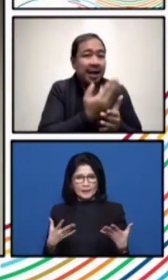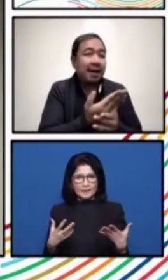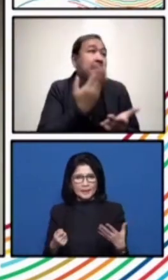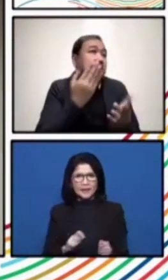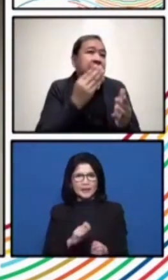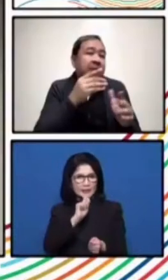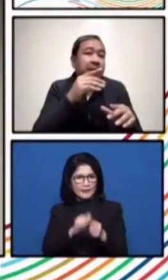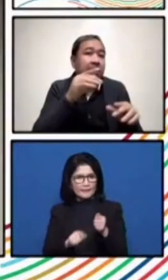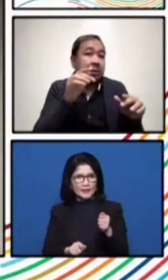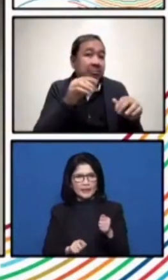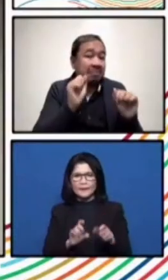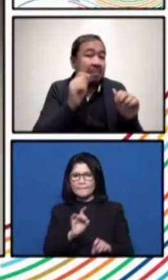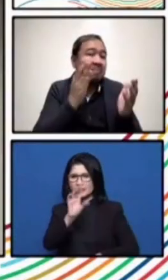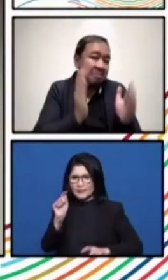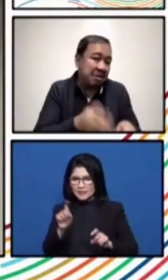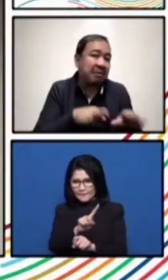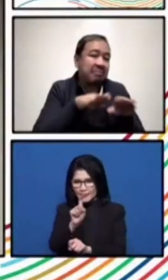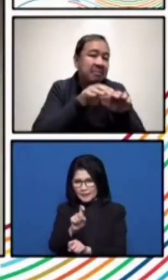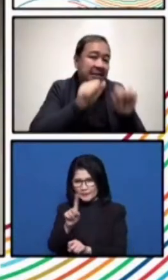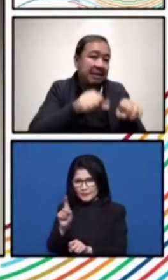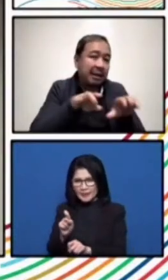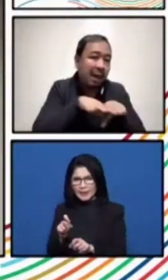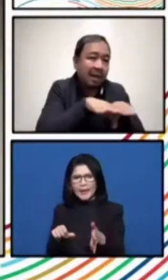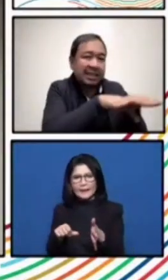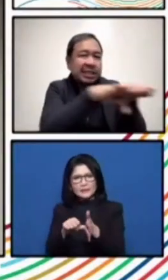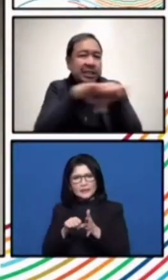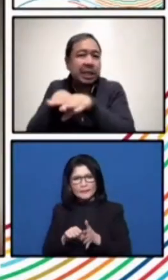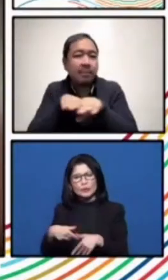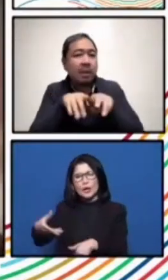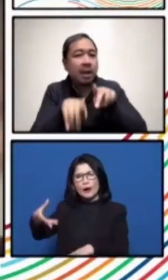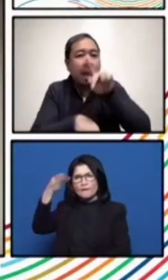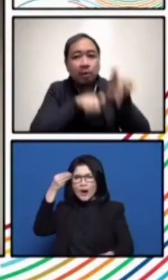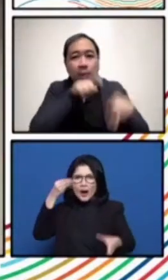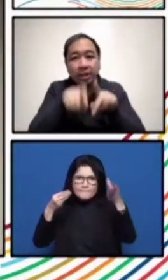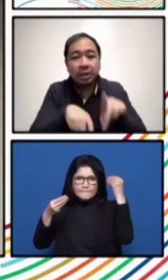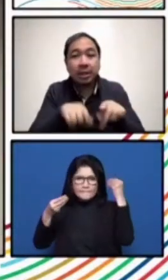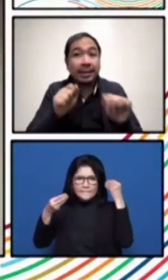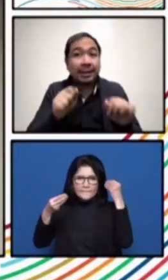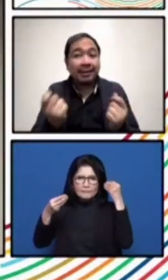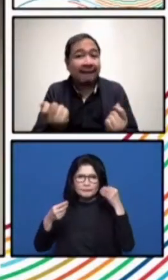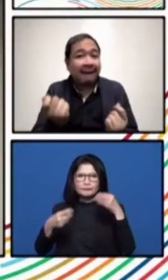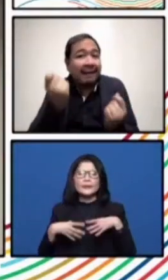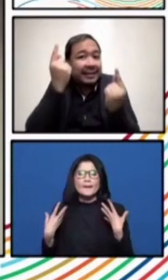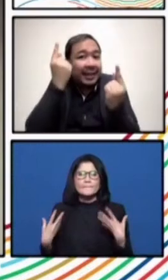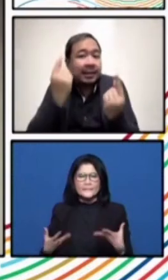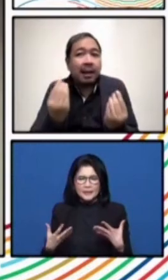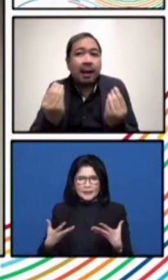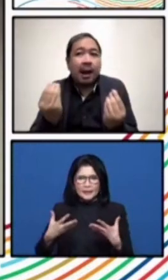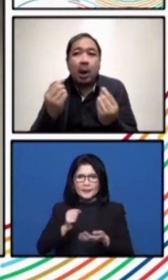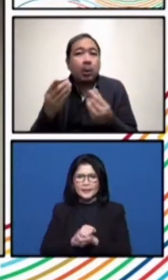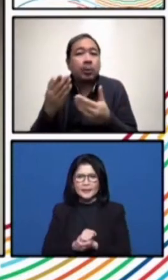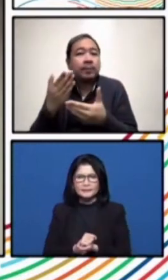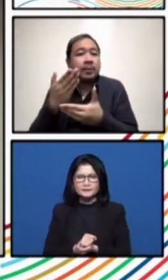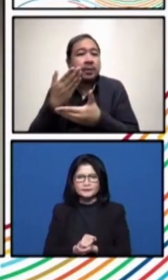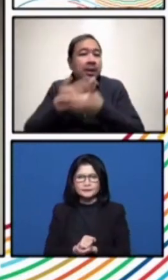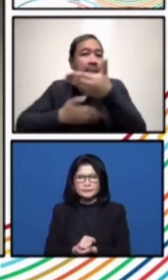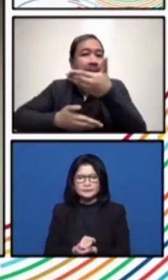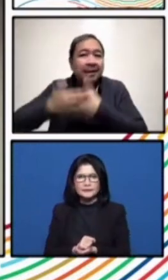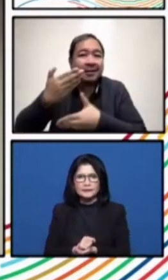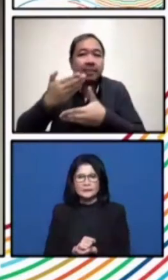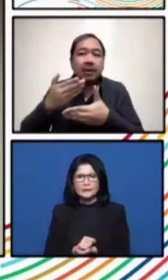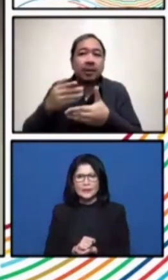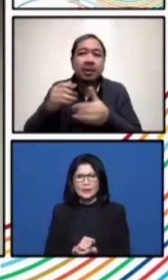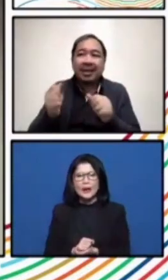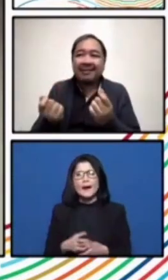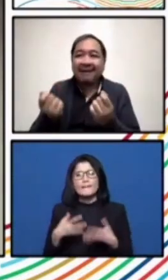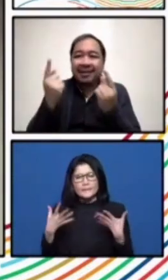so that we can understand um uh how the people identify the one data source are connected to